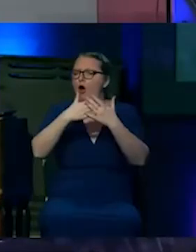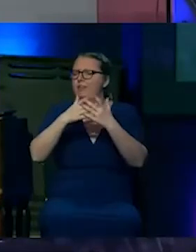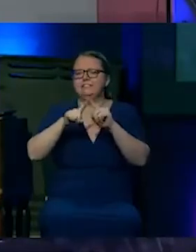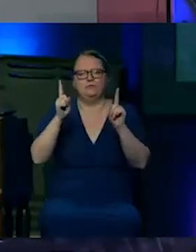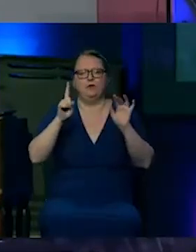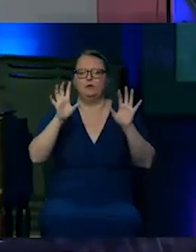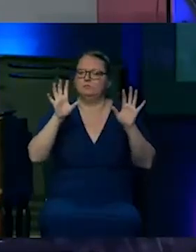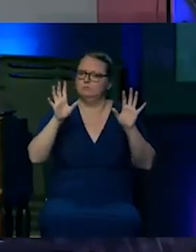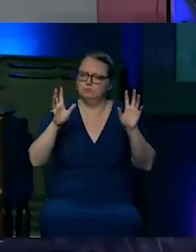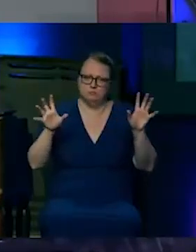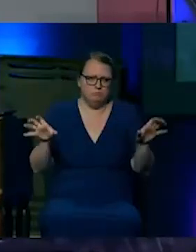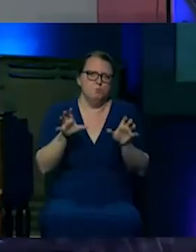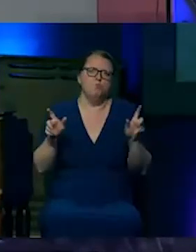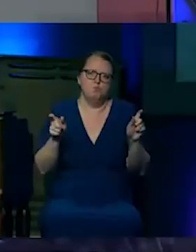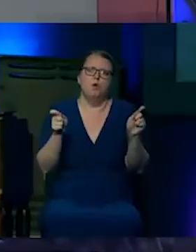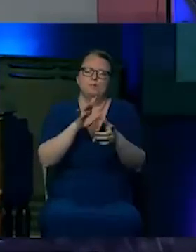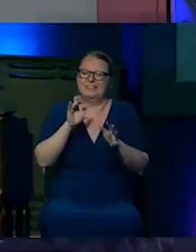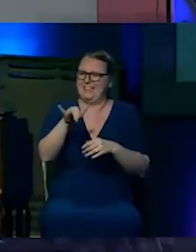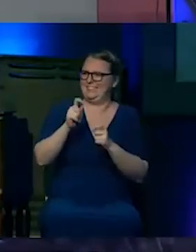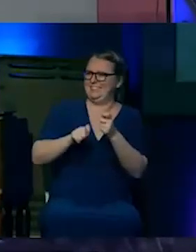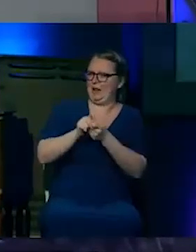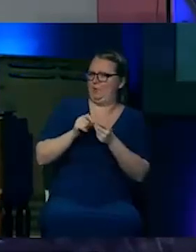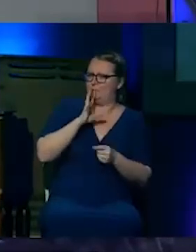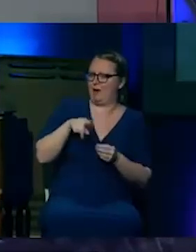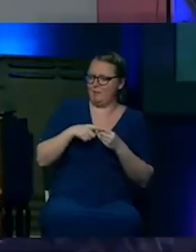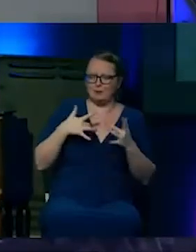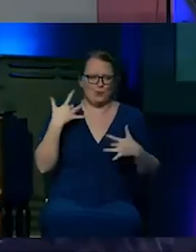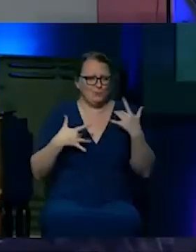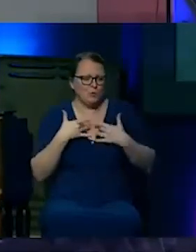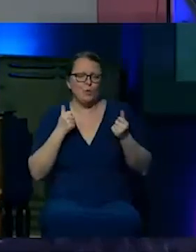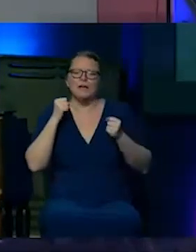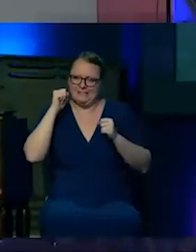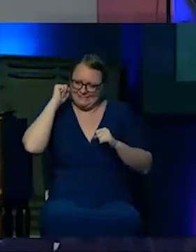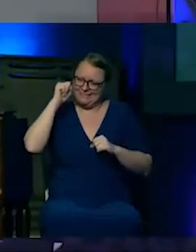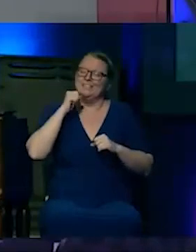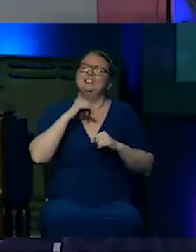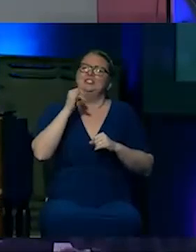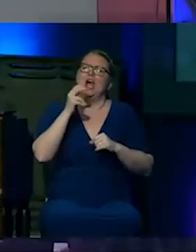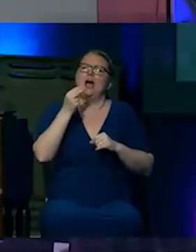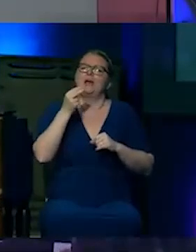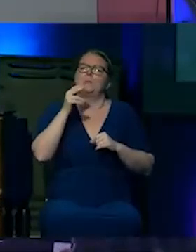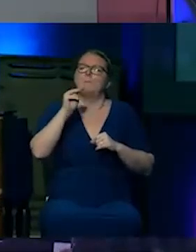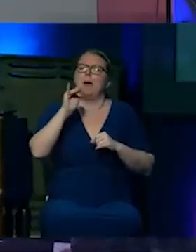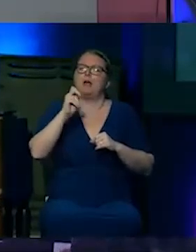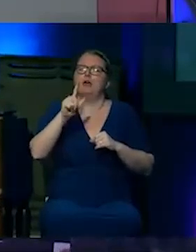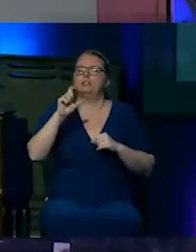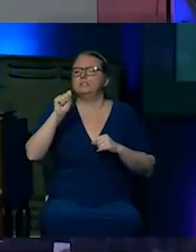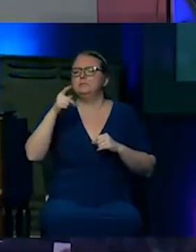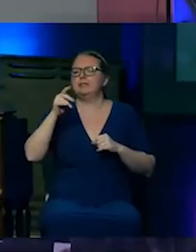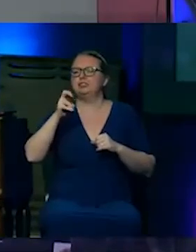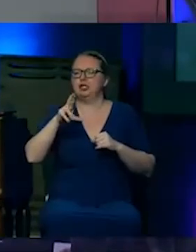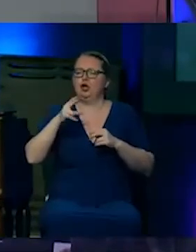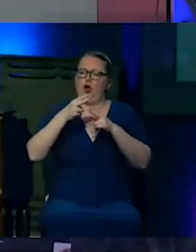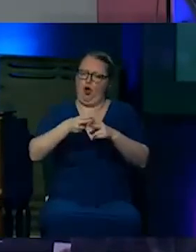so I was like, this is exactly what I'm talking about. So I just want to give a shout out to John Michael Spencer, who coined this term,